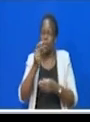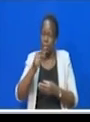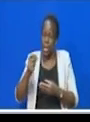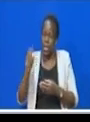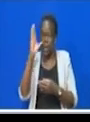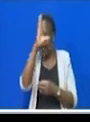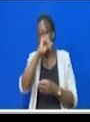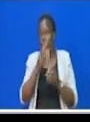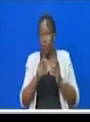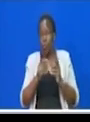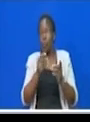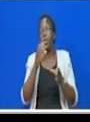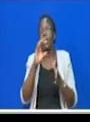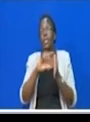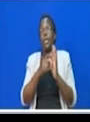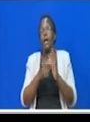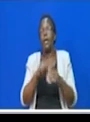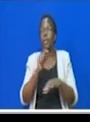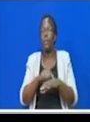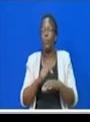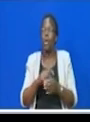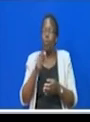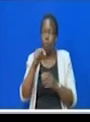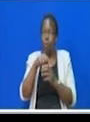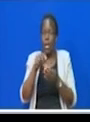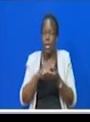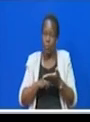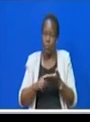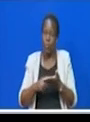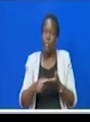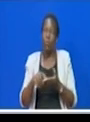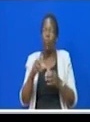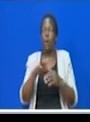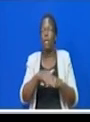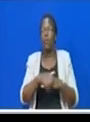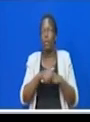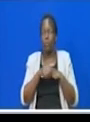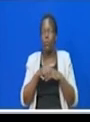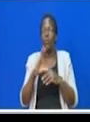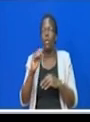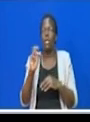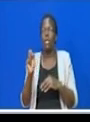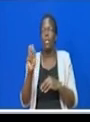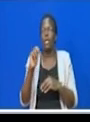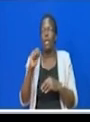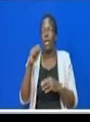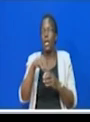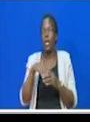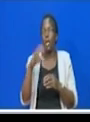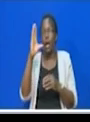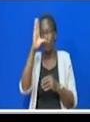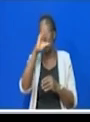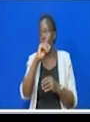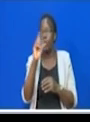that period when Europeans wanted to acquire colonies in Africa. The first one was treaties